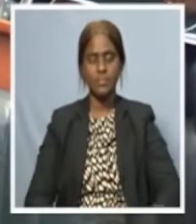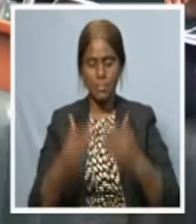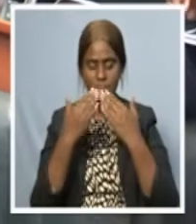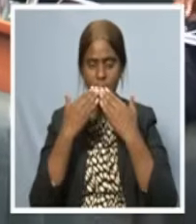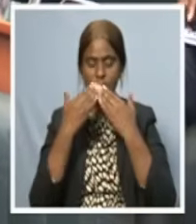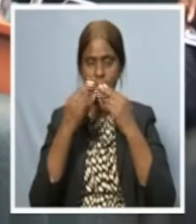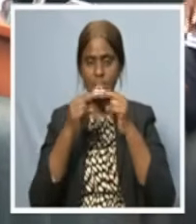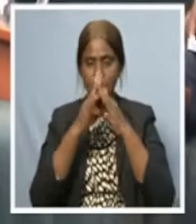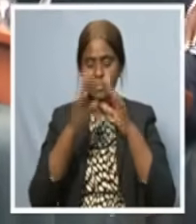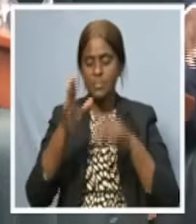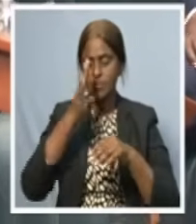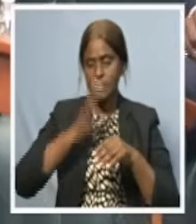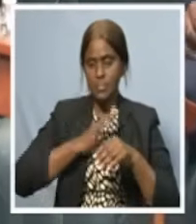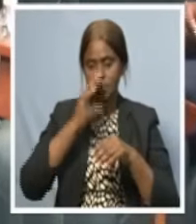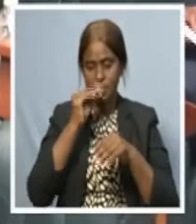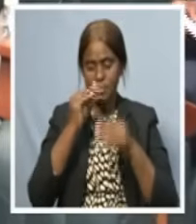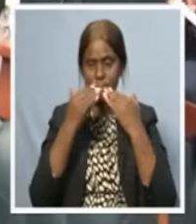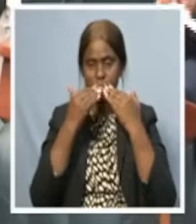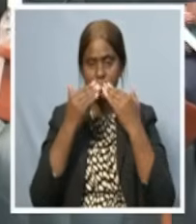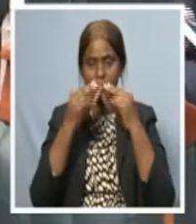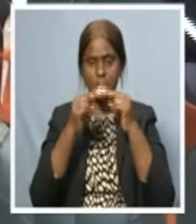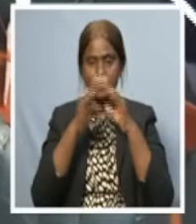Thank you very much, Madam Speaker.